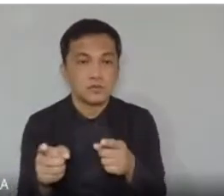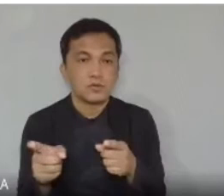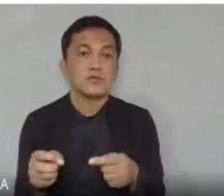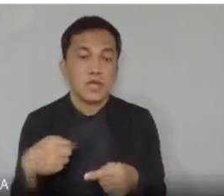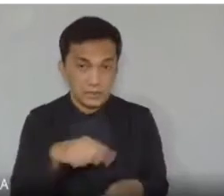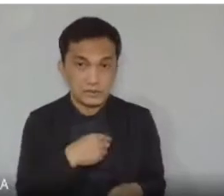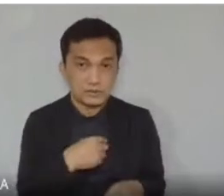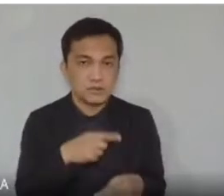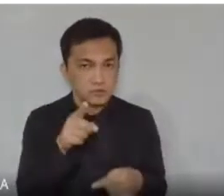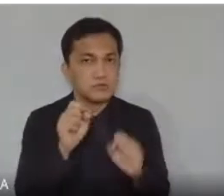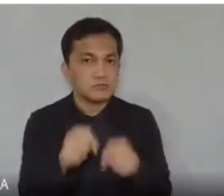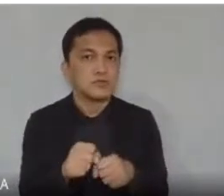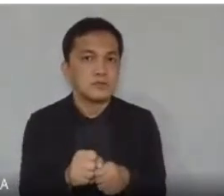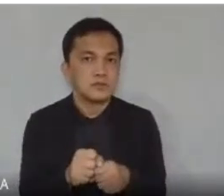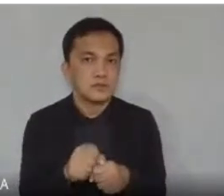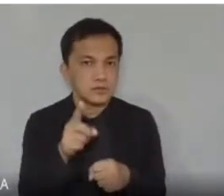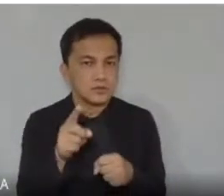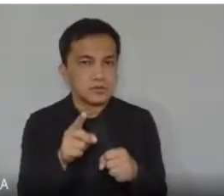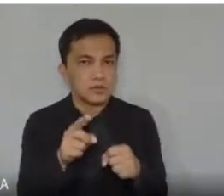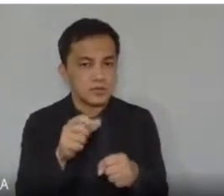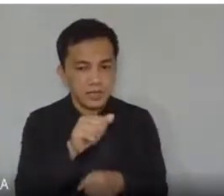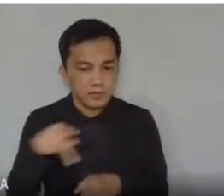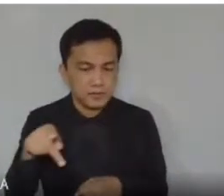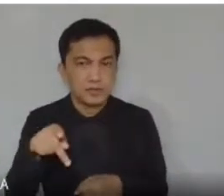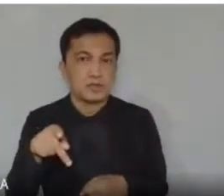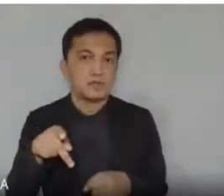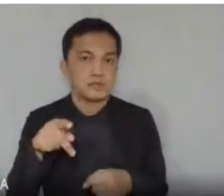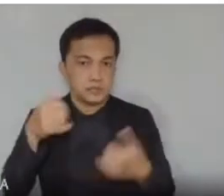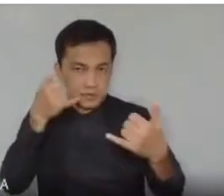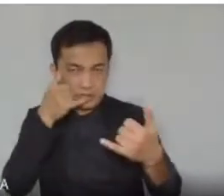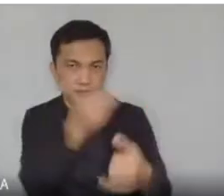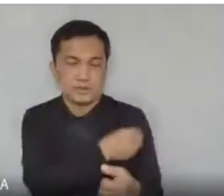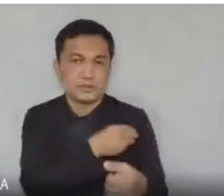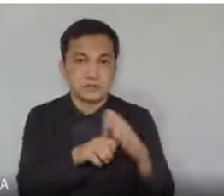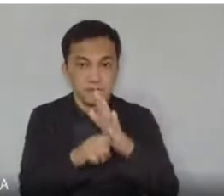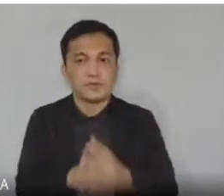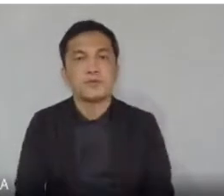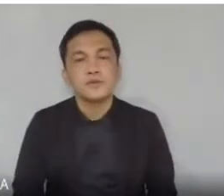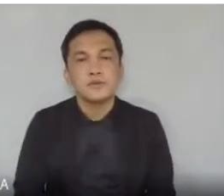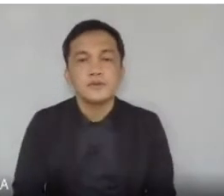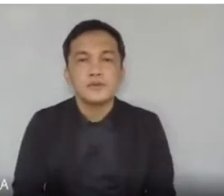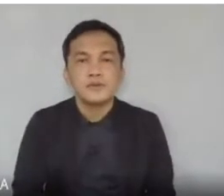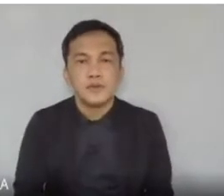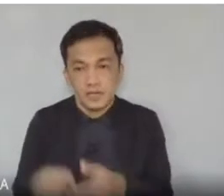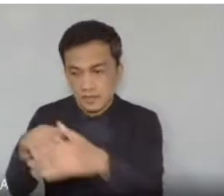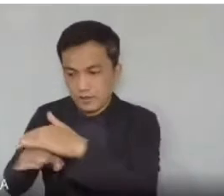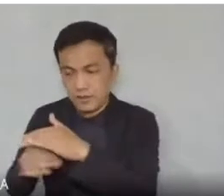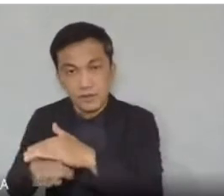telemedicine. Right now, telephony is the primary means of communication, but